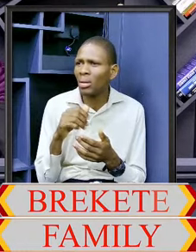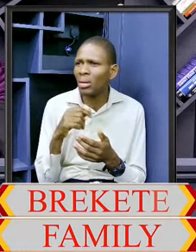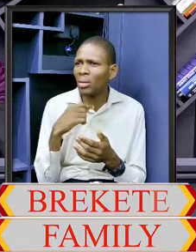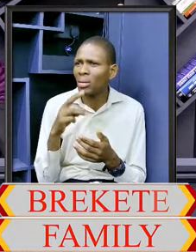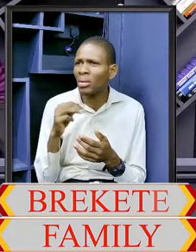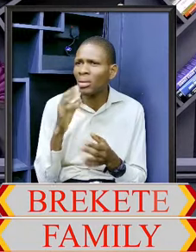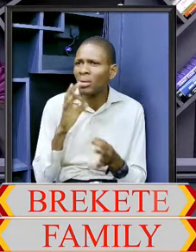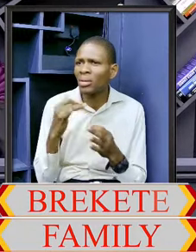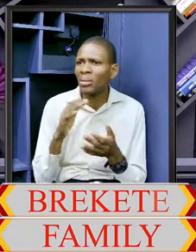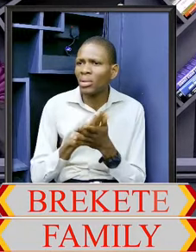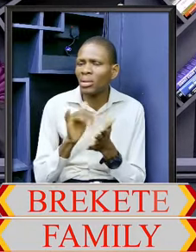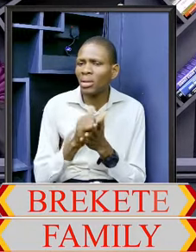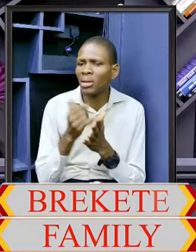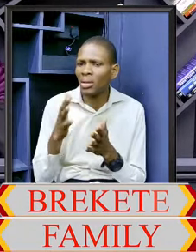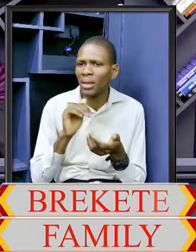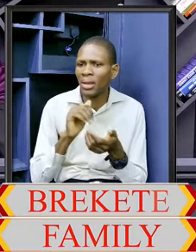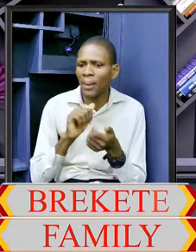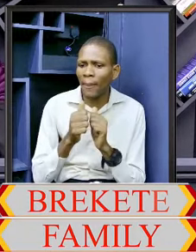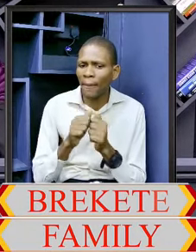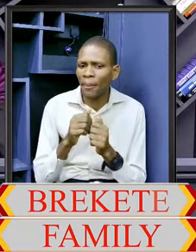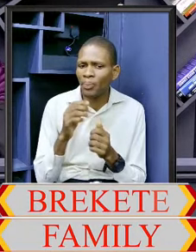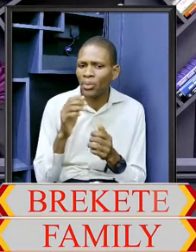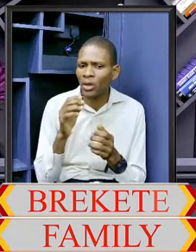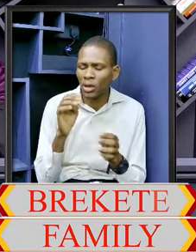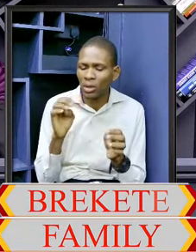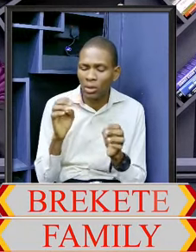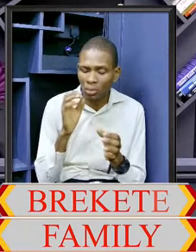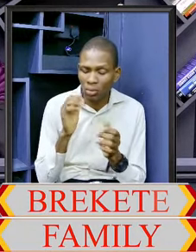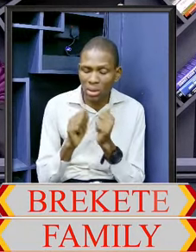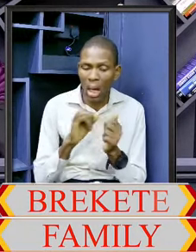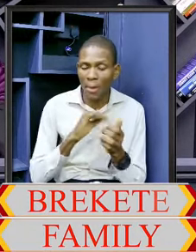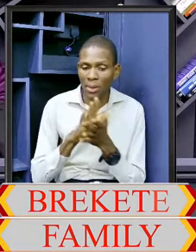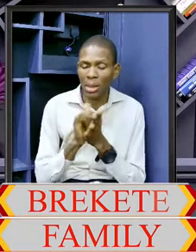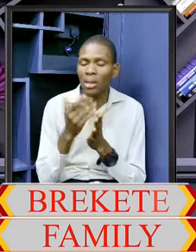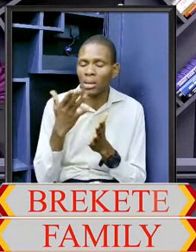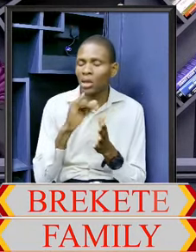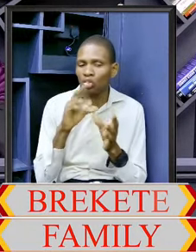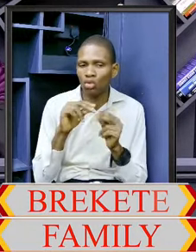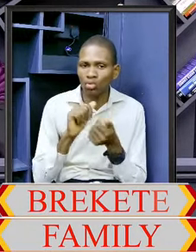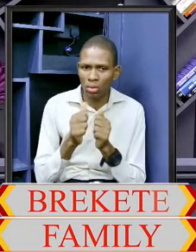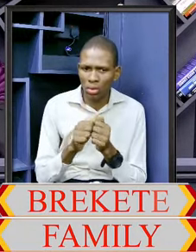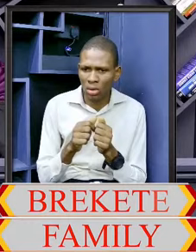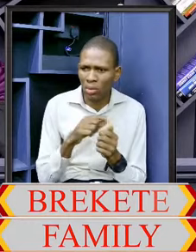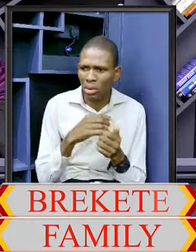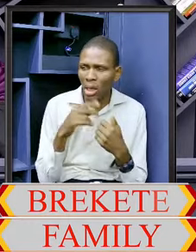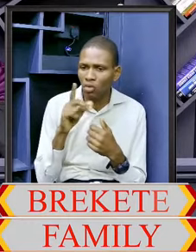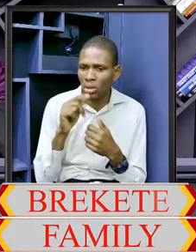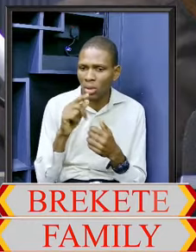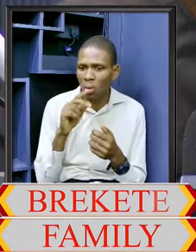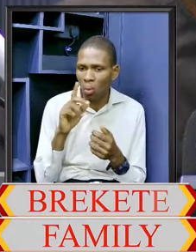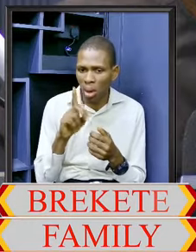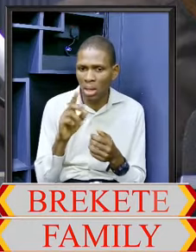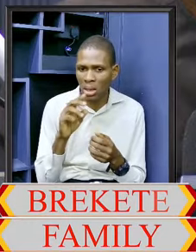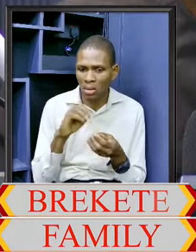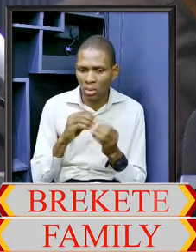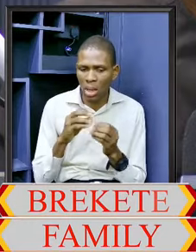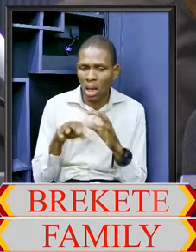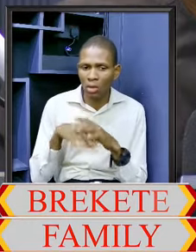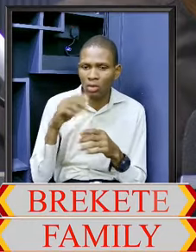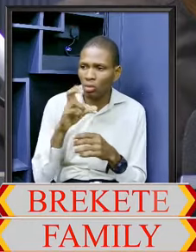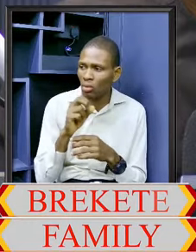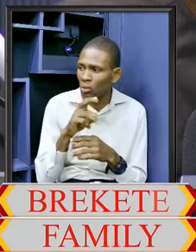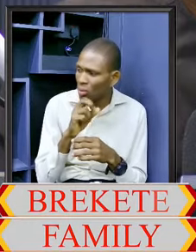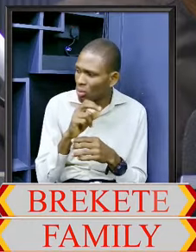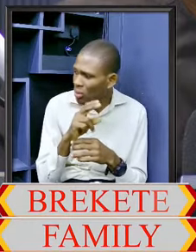they believe that there is an issue, please, I believe that there is no issue. We are 21 in number. Out of 12, they must